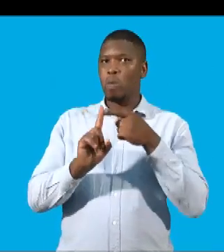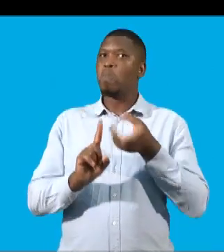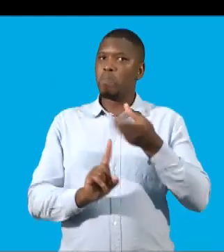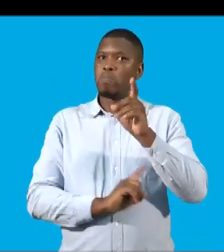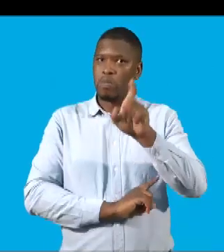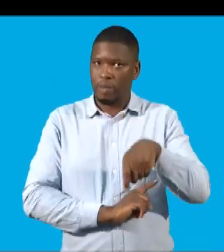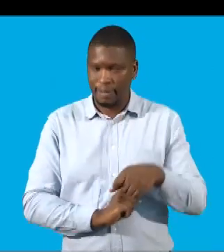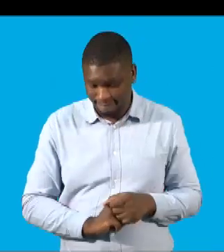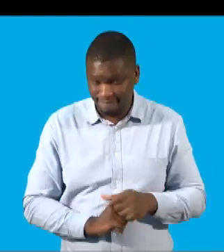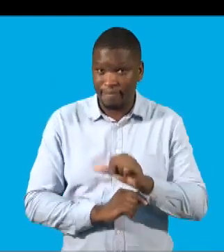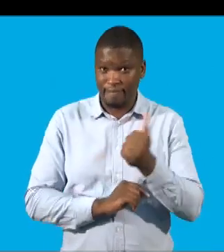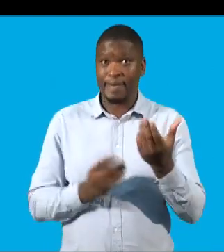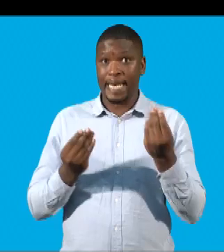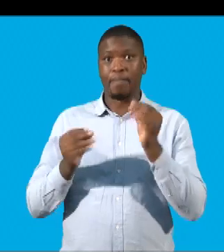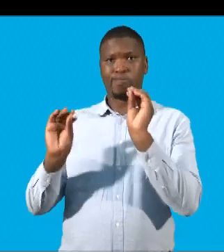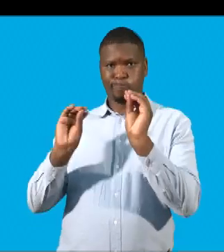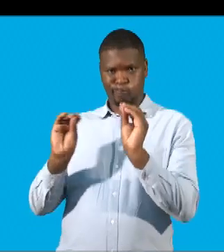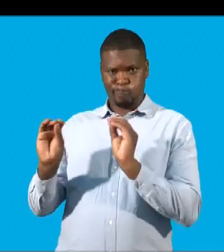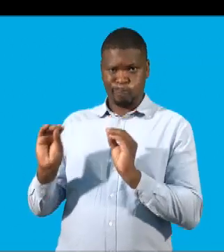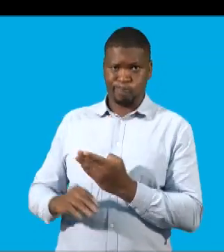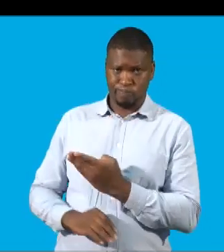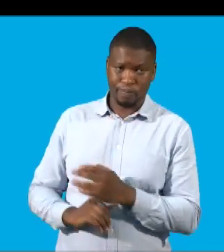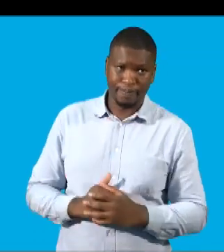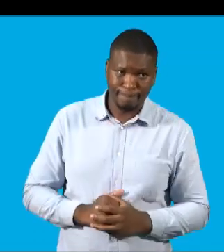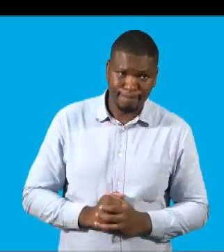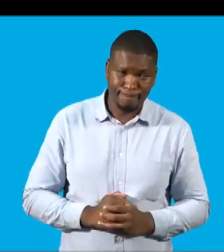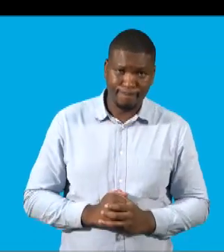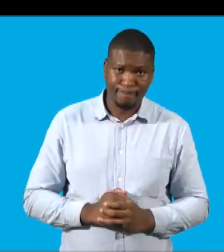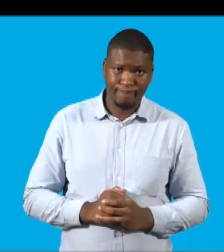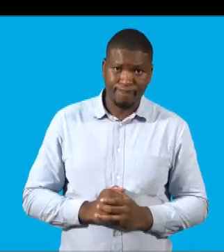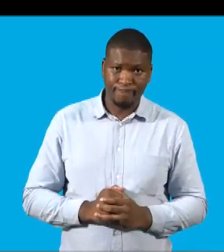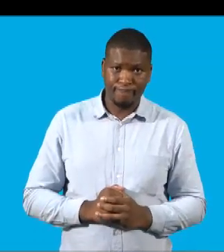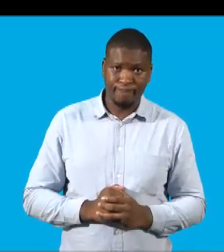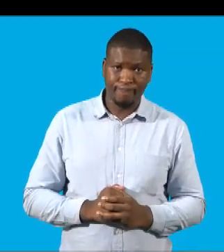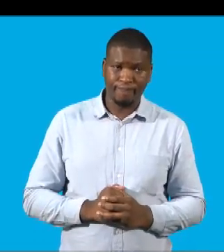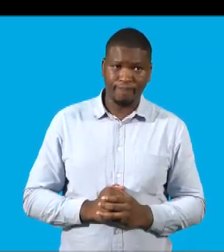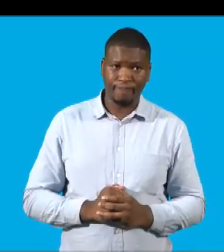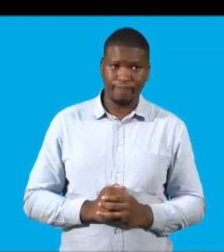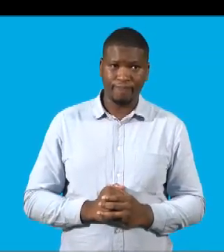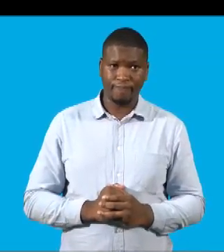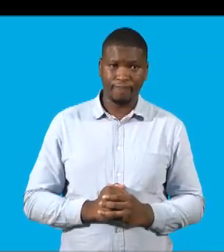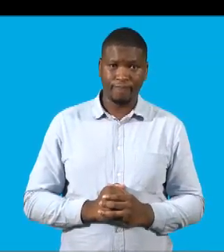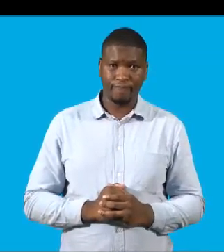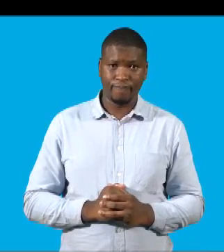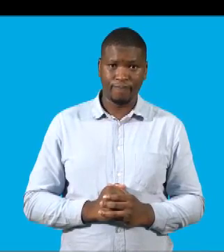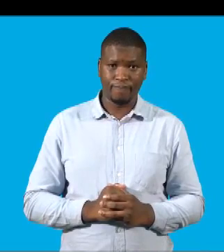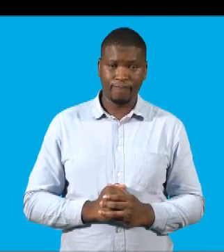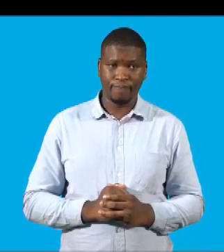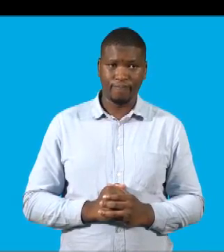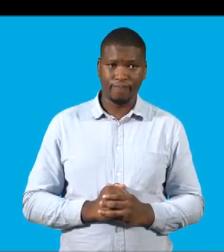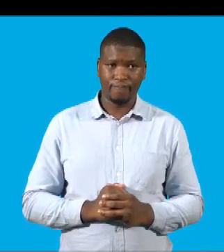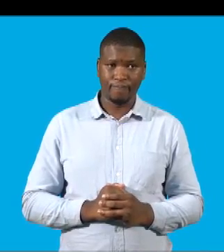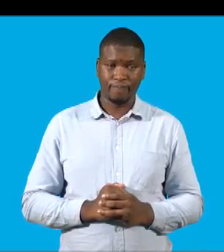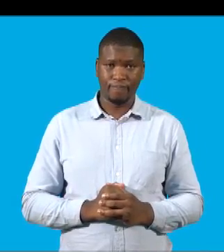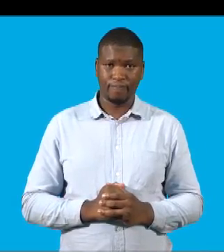we have 2, and that 2 is multiplied by the first term, in this case is 5, plus n minus 1, and that is going